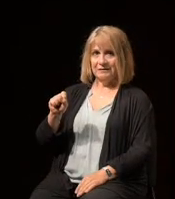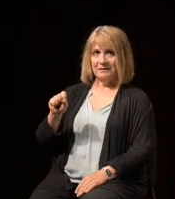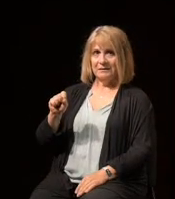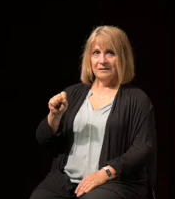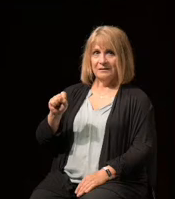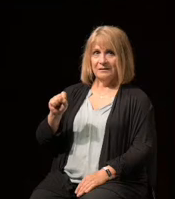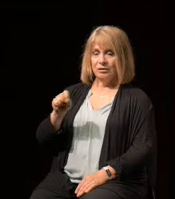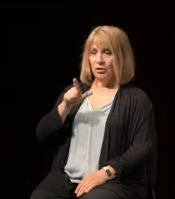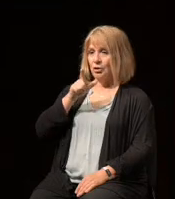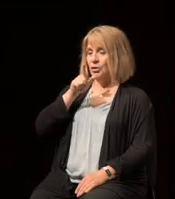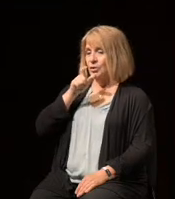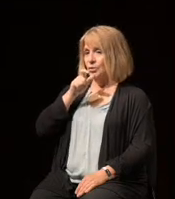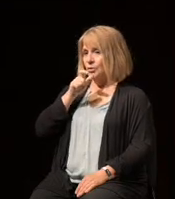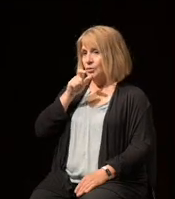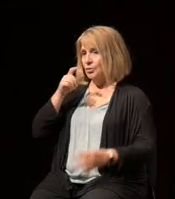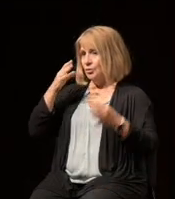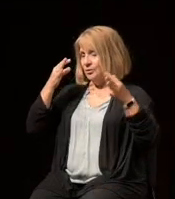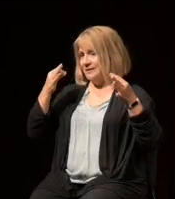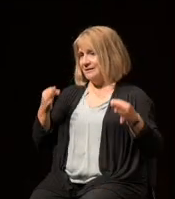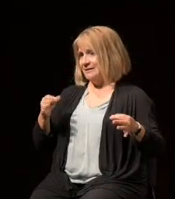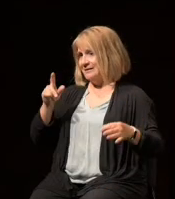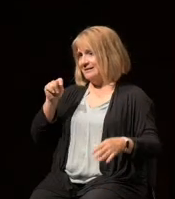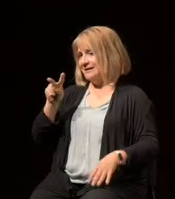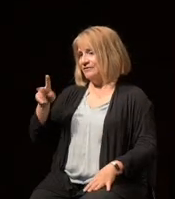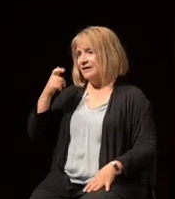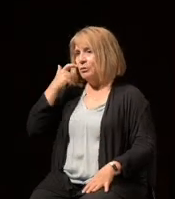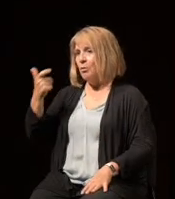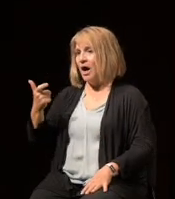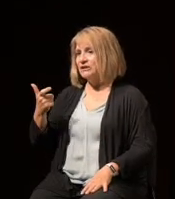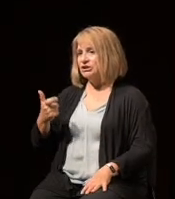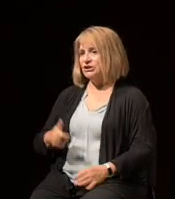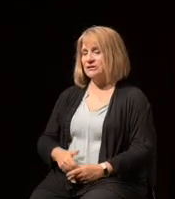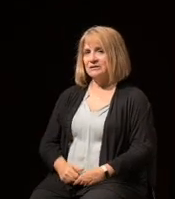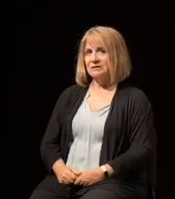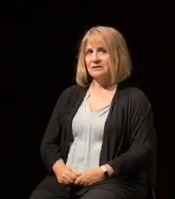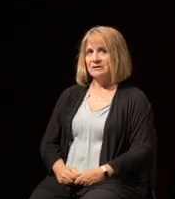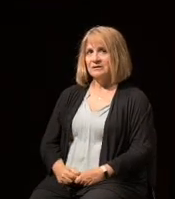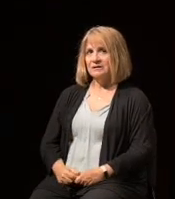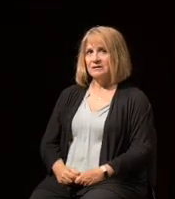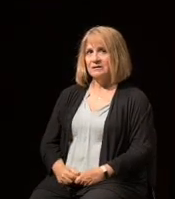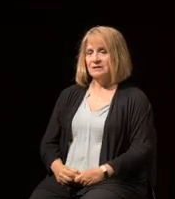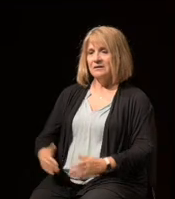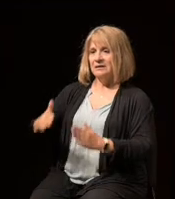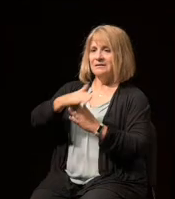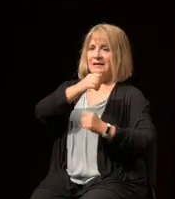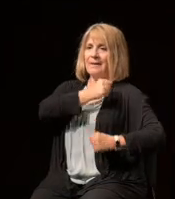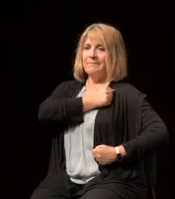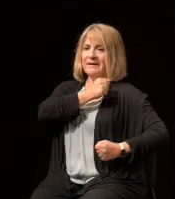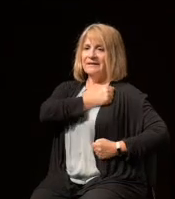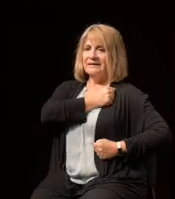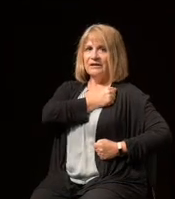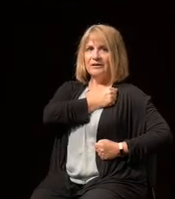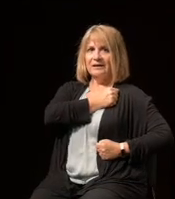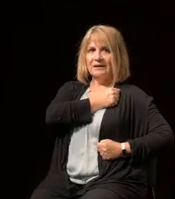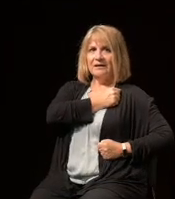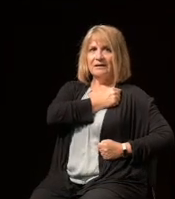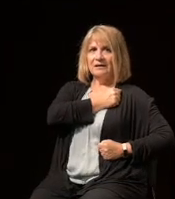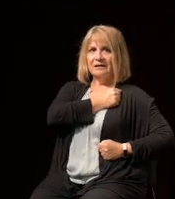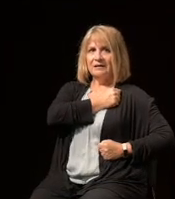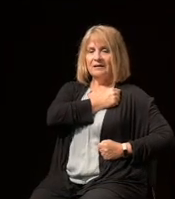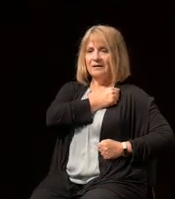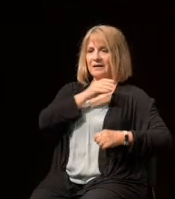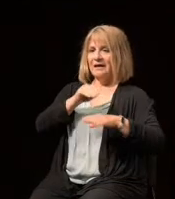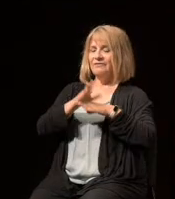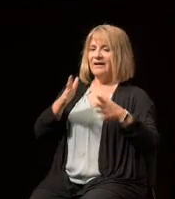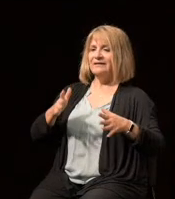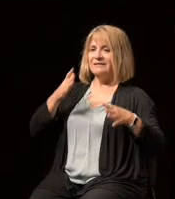who determines what TV shows we watch, the top military advisors, who